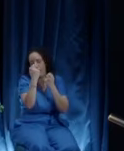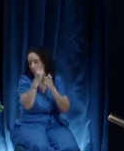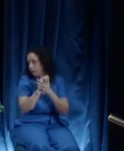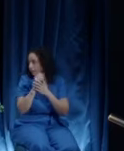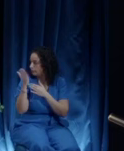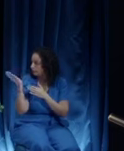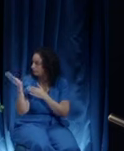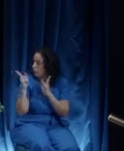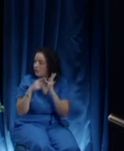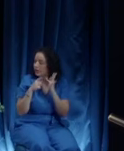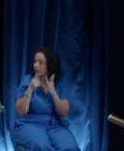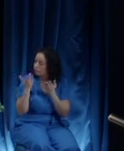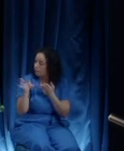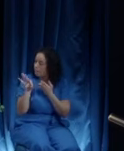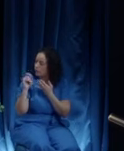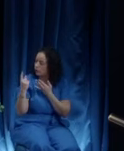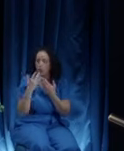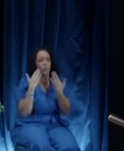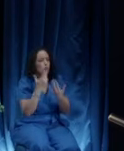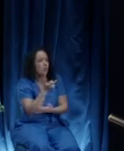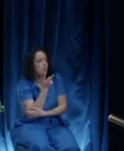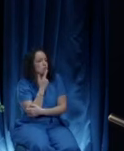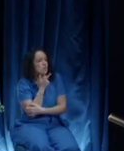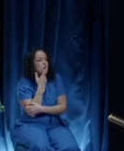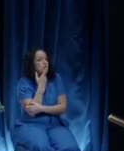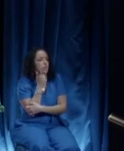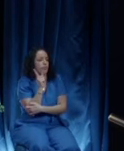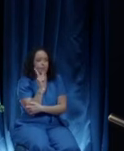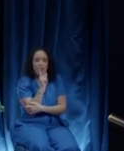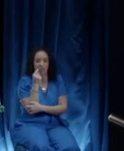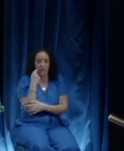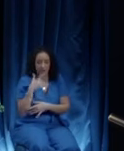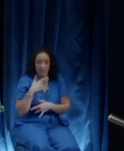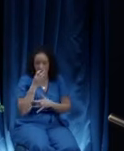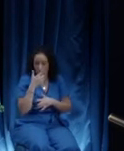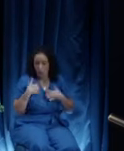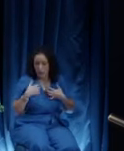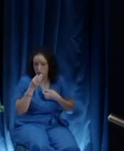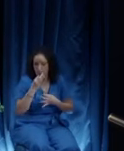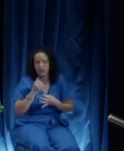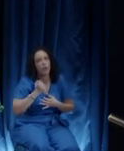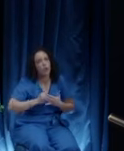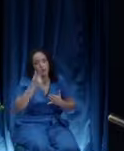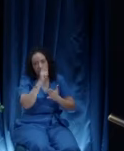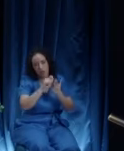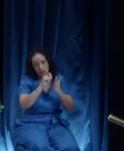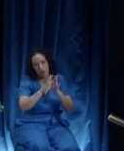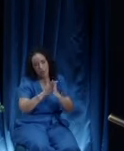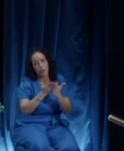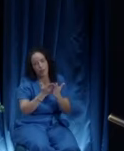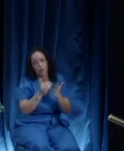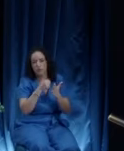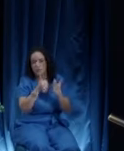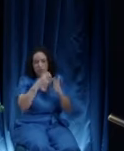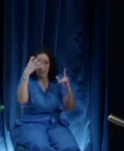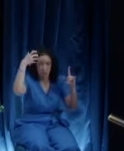you, Ophelia? Oh, I don't know. I mean, the people who interest me that I've thought, oh, I wish I could write books about them, don't tend to be the royals